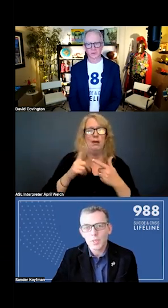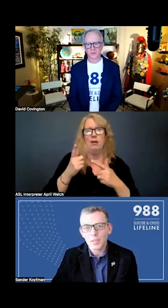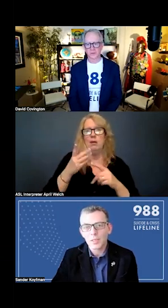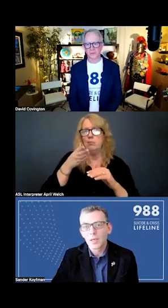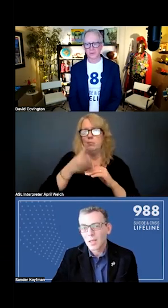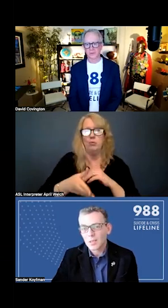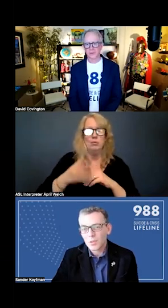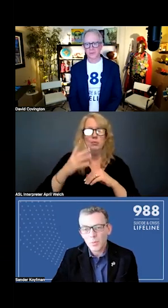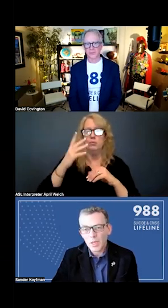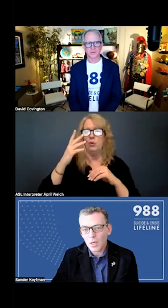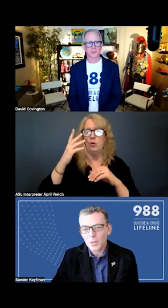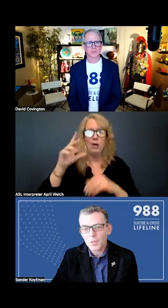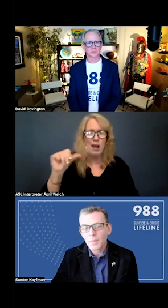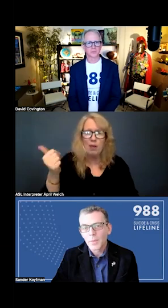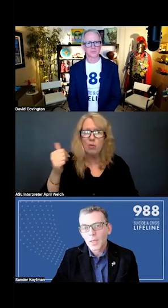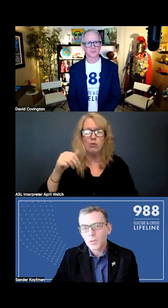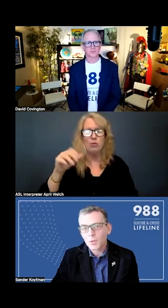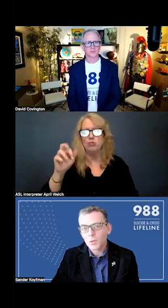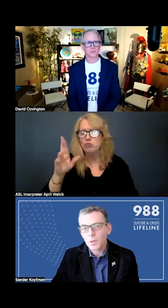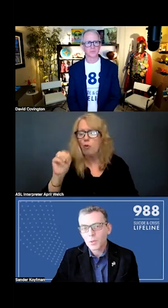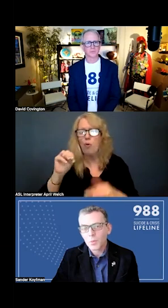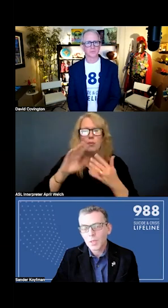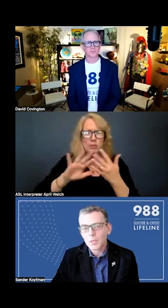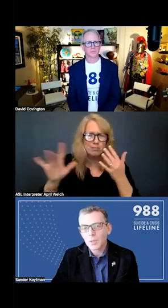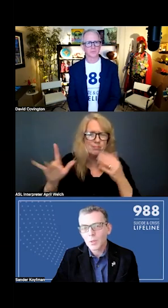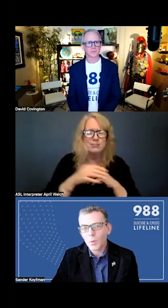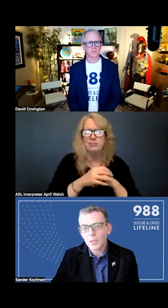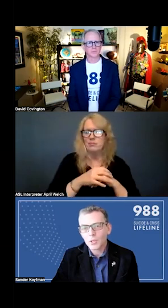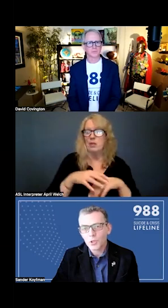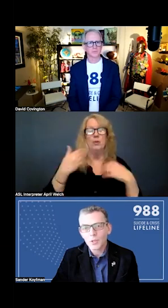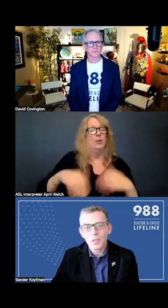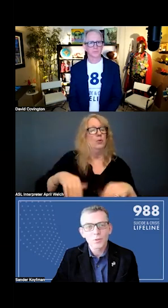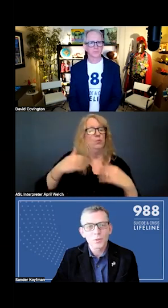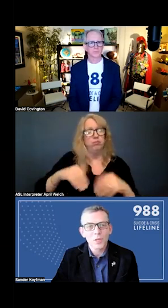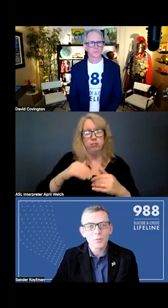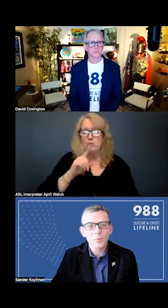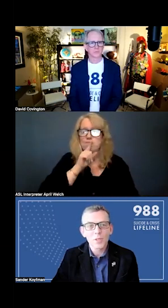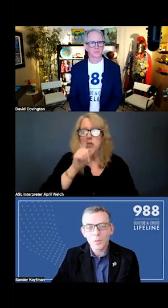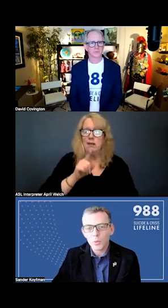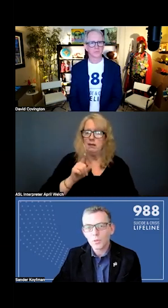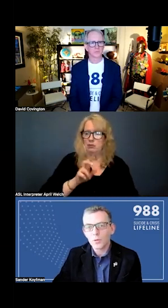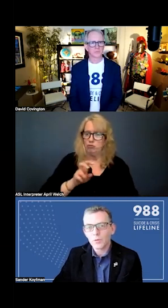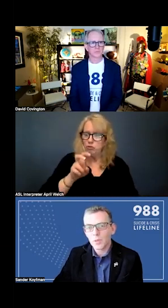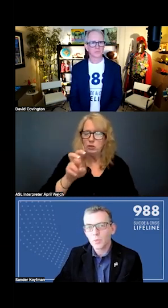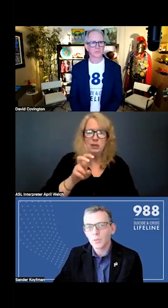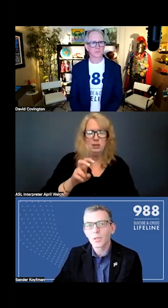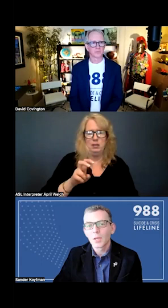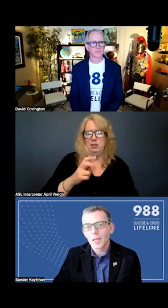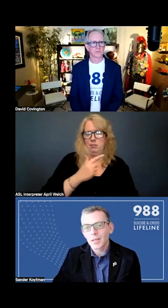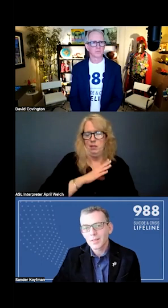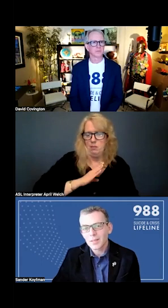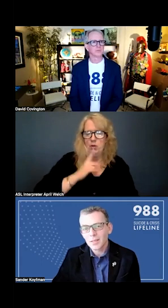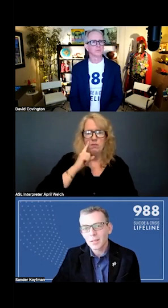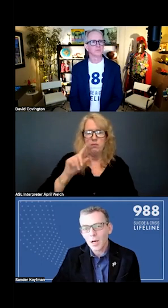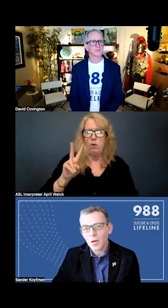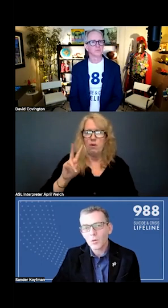post-Superstorm Sandy, and so many others. So it's been quite a journey to now be on the board of Vibrant